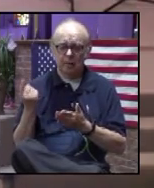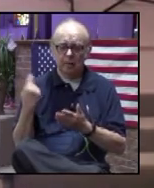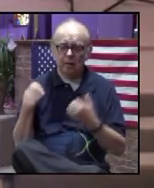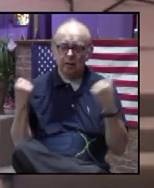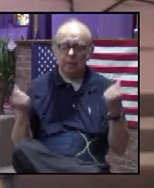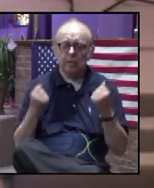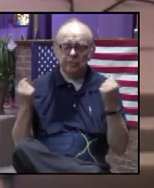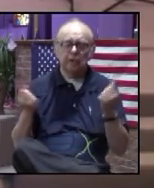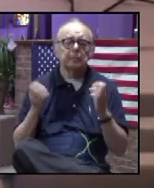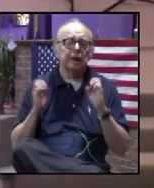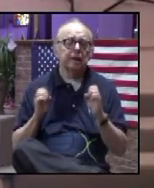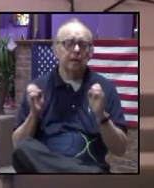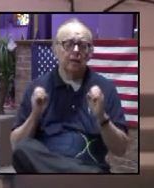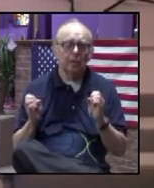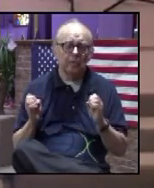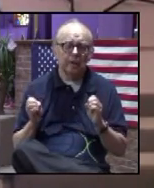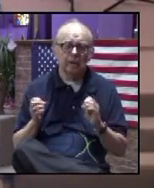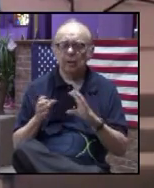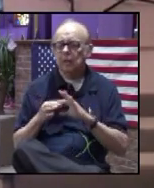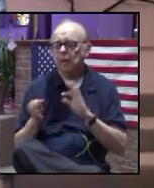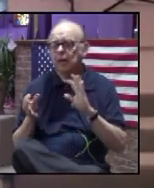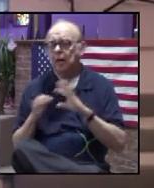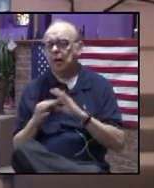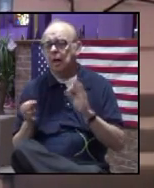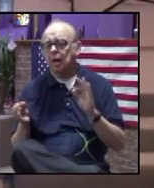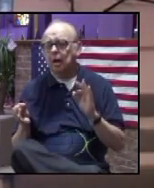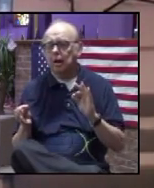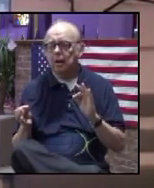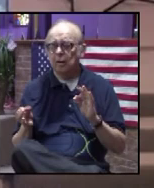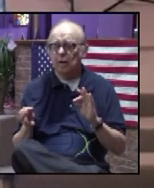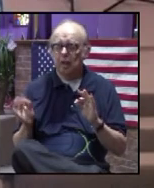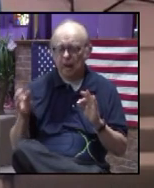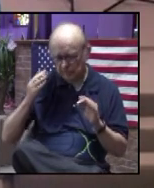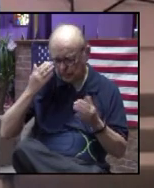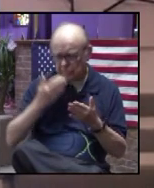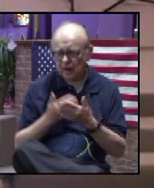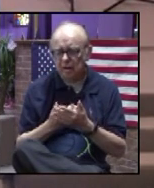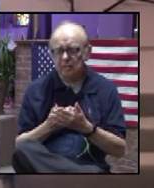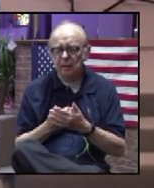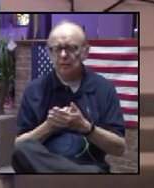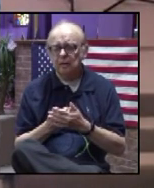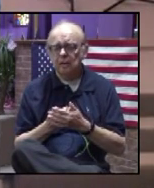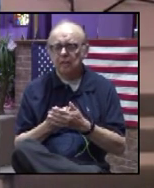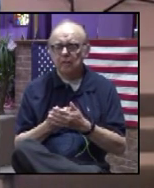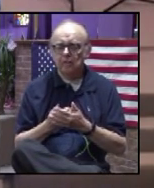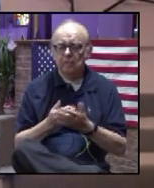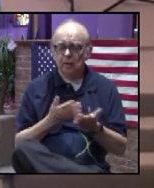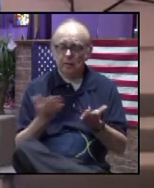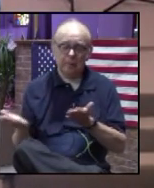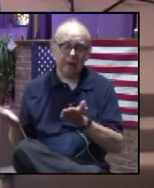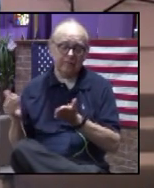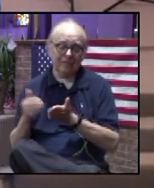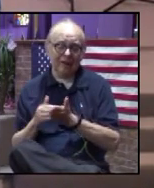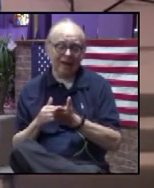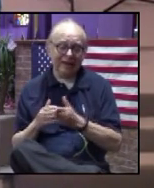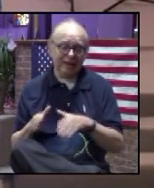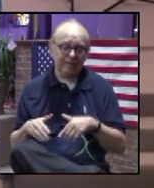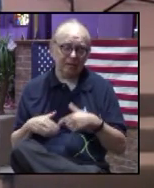celebrating Easter, the story of a son being brought back to